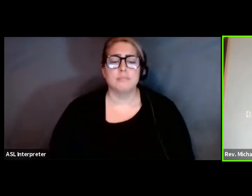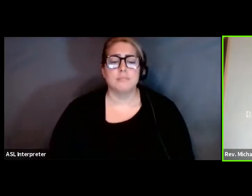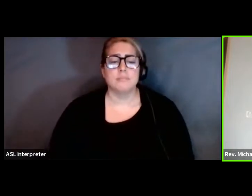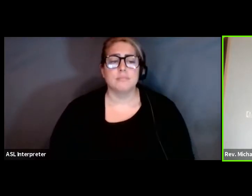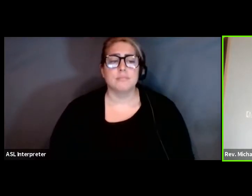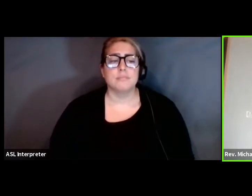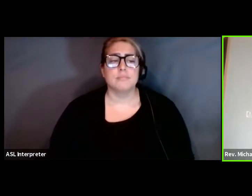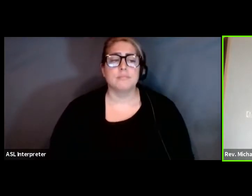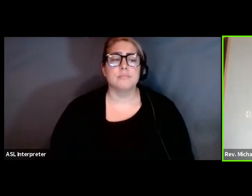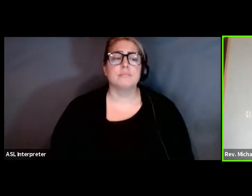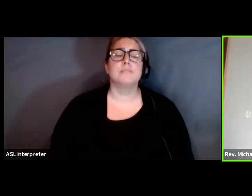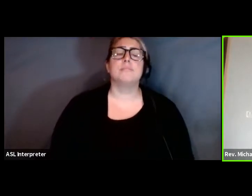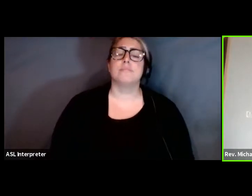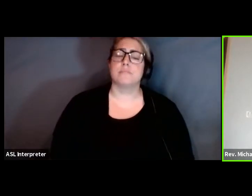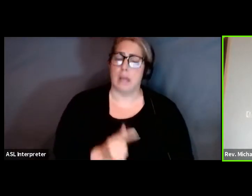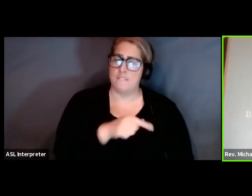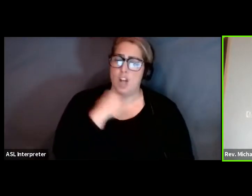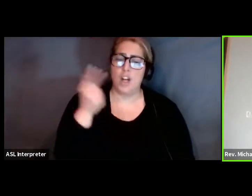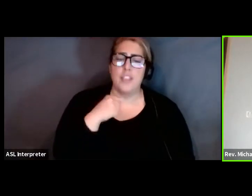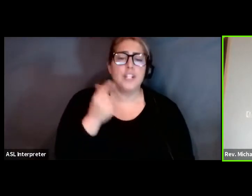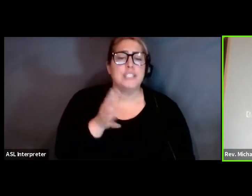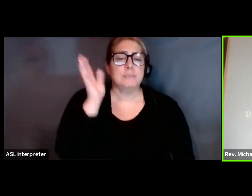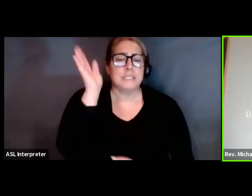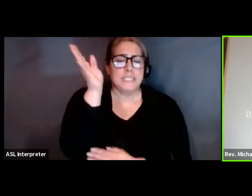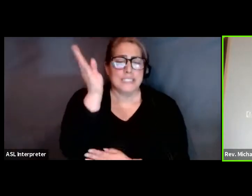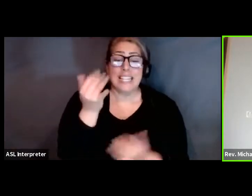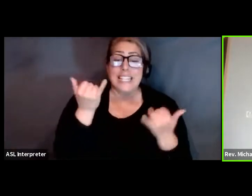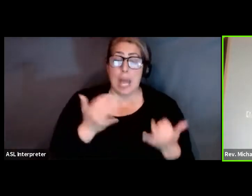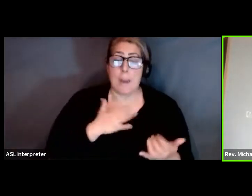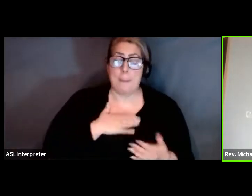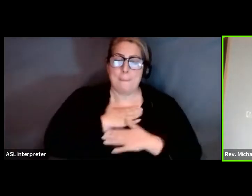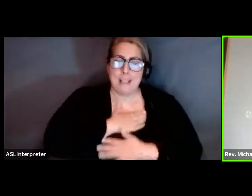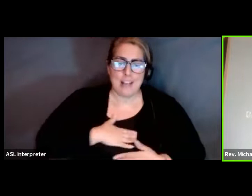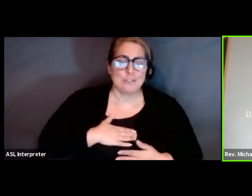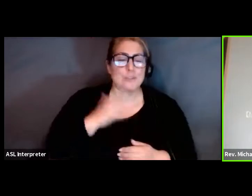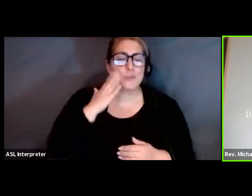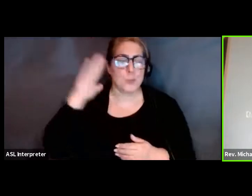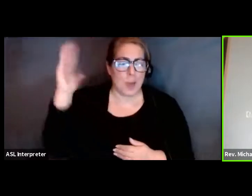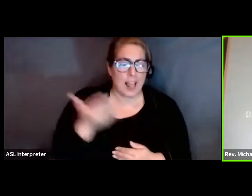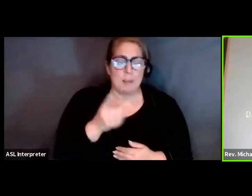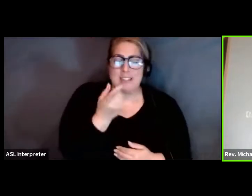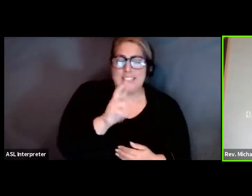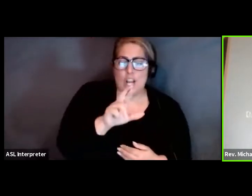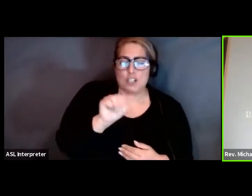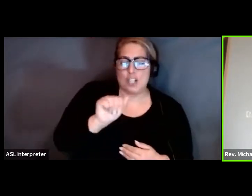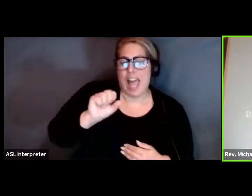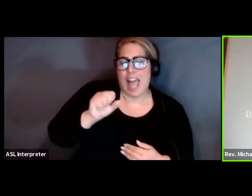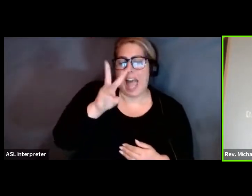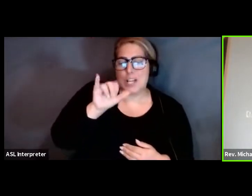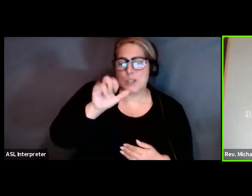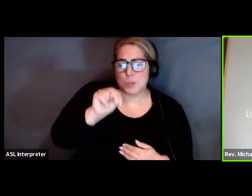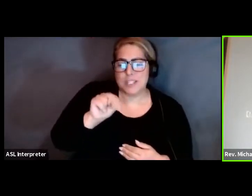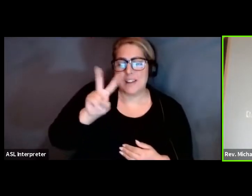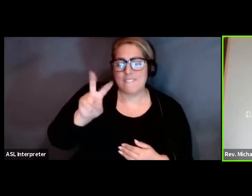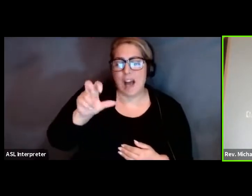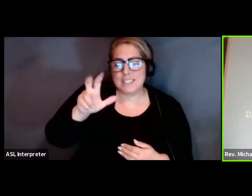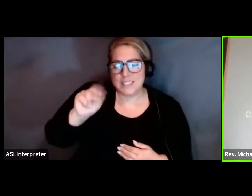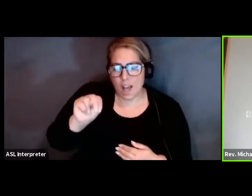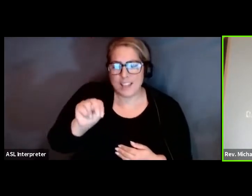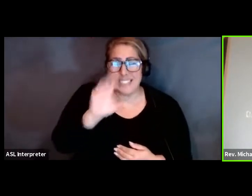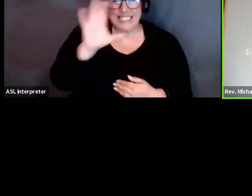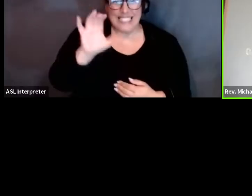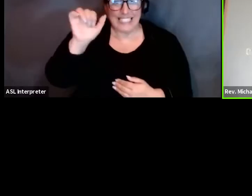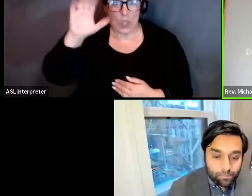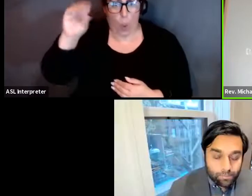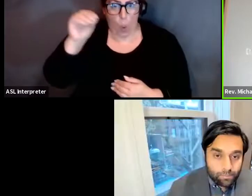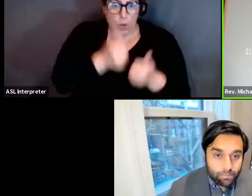It is now my pleasure to welcome Dr. Ashwin Vasan, President and CEO of Fountain House.